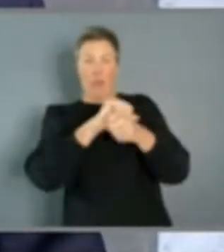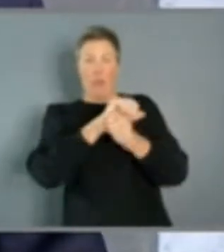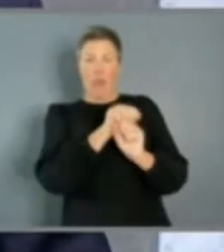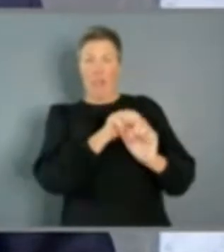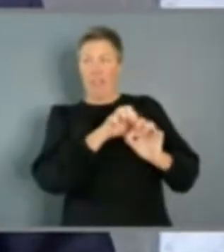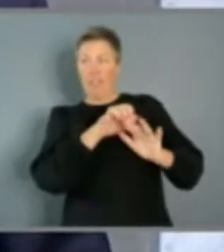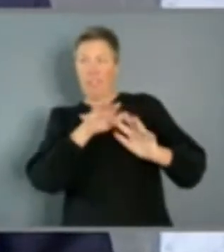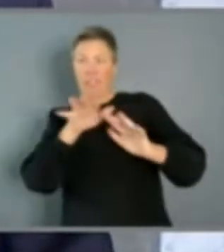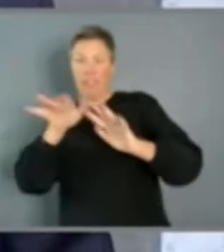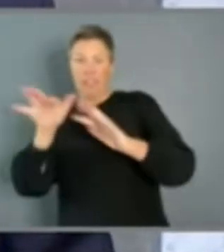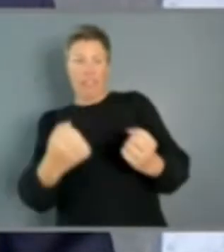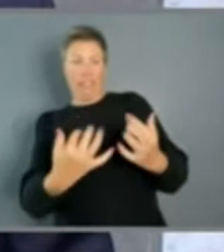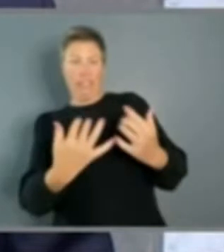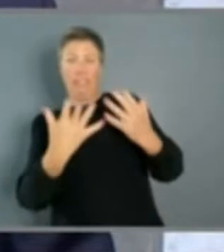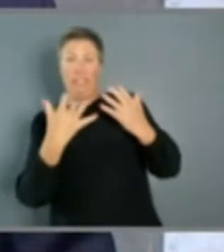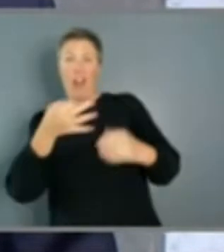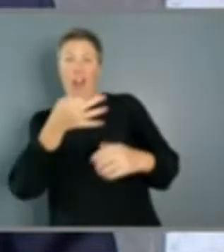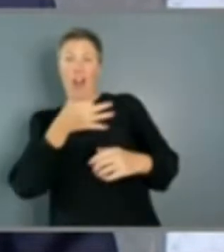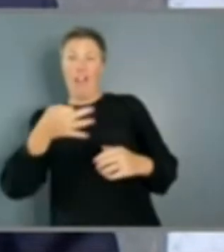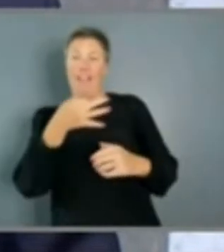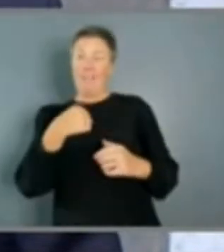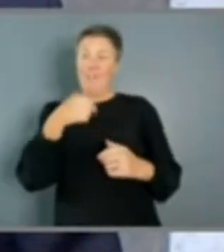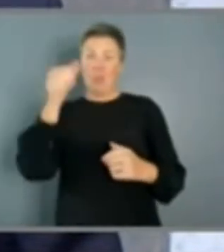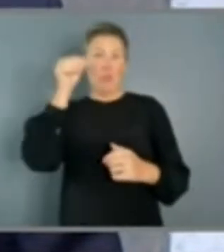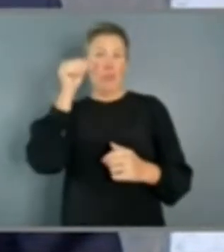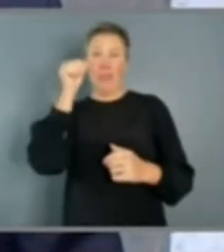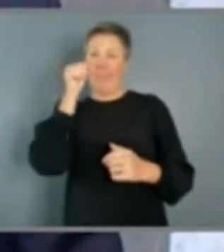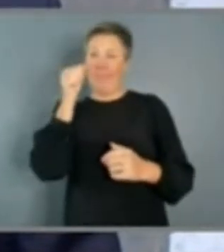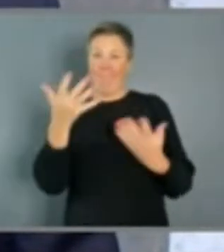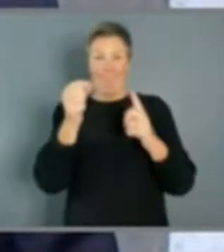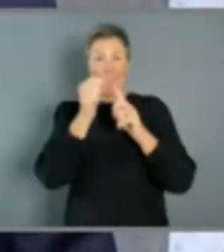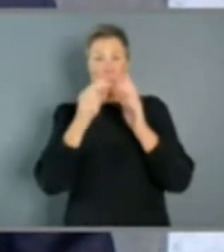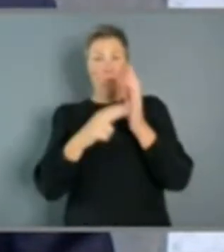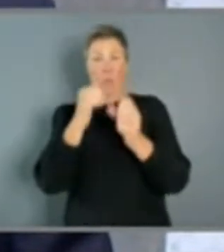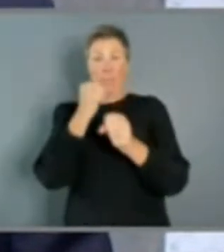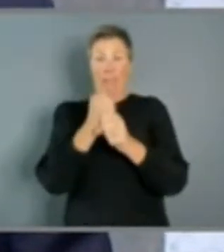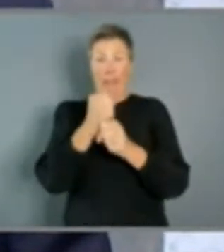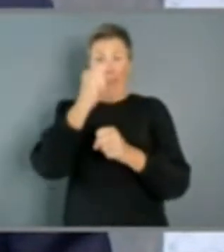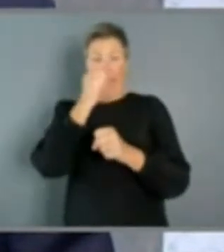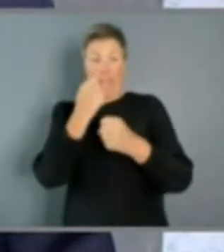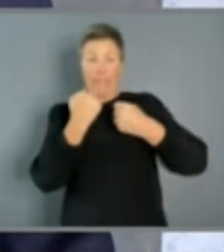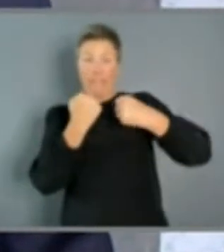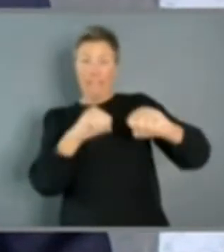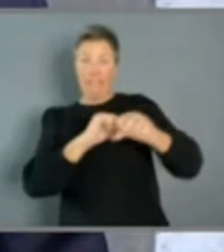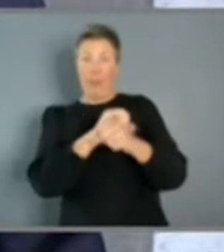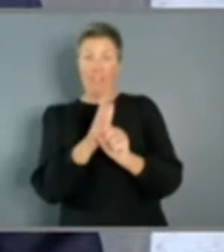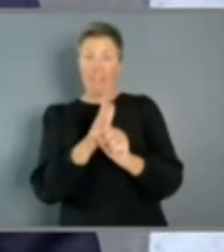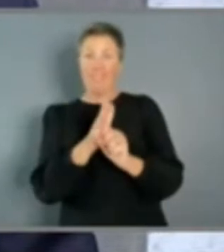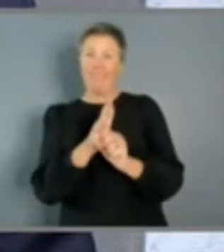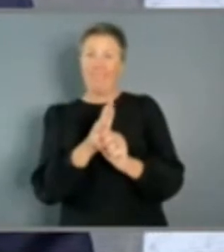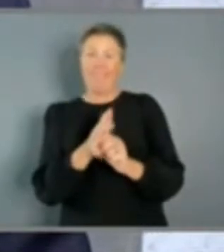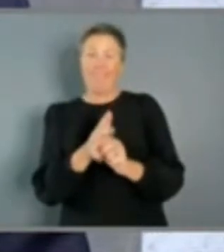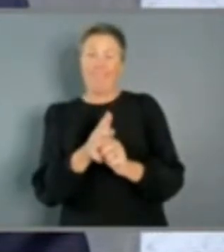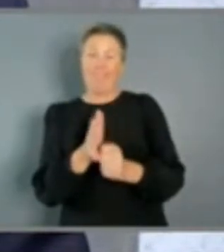But we've known that that challenge was always going to be too great for Papua New Guinea as time went on, and that indeed is proving to